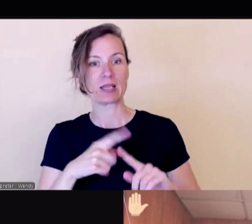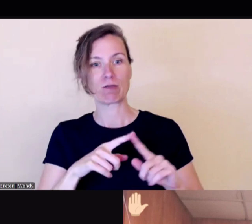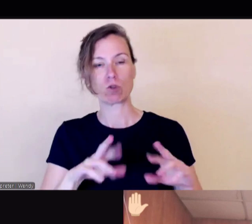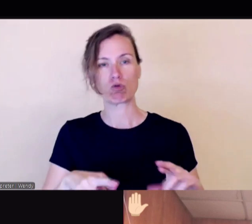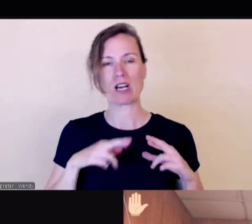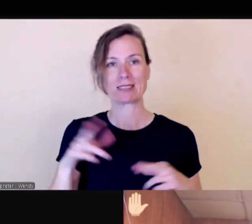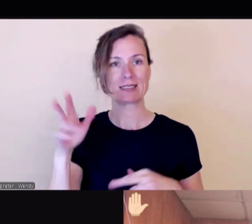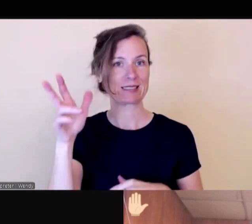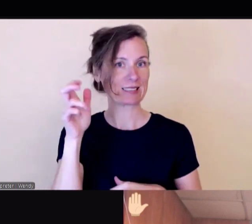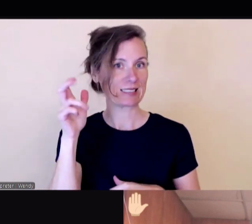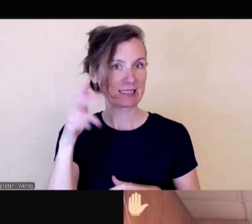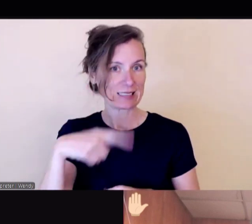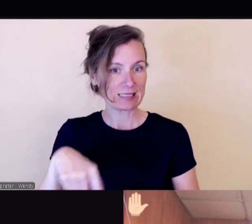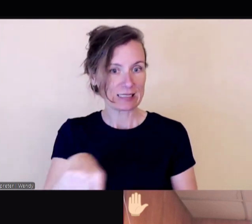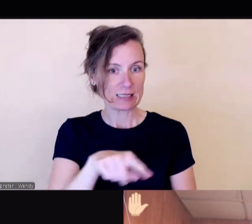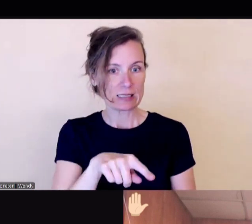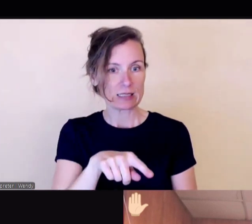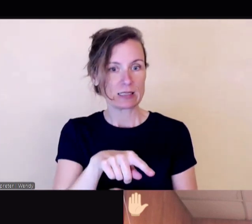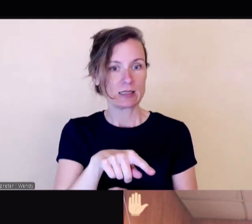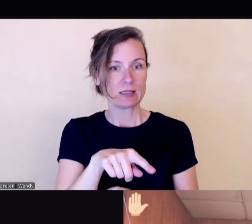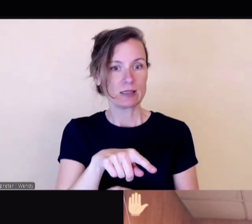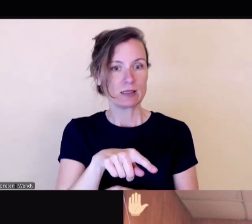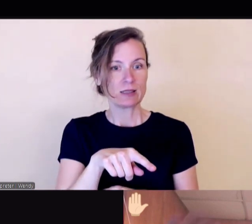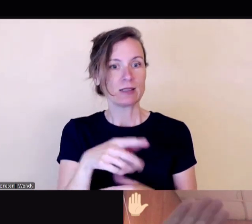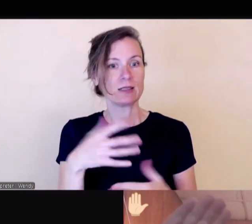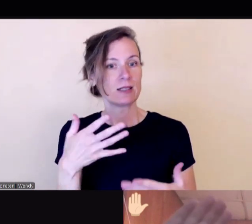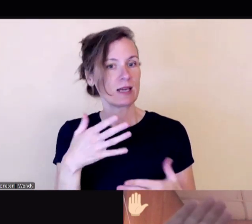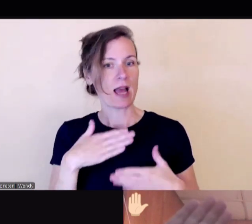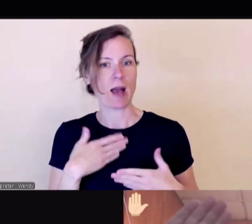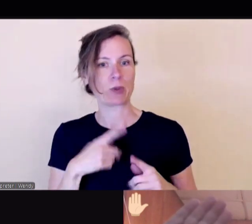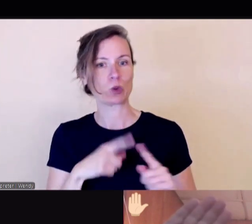to get people the services that they need if we're not the right place.